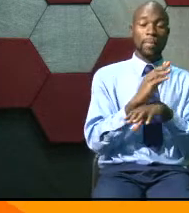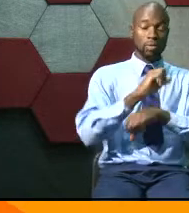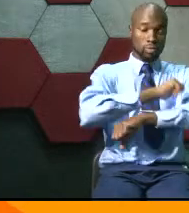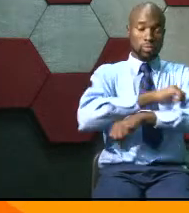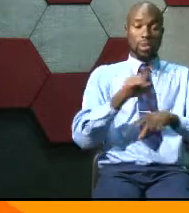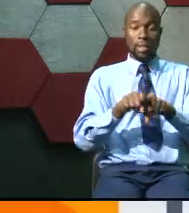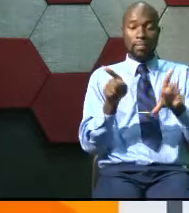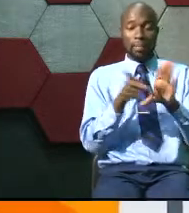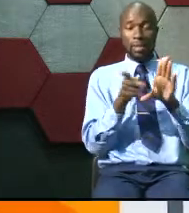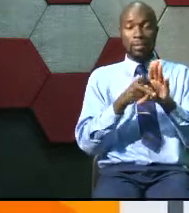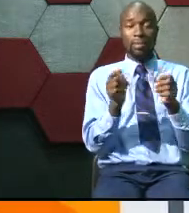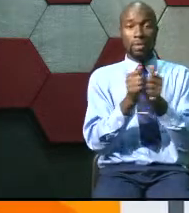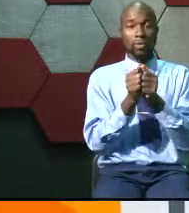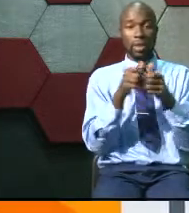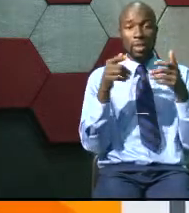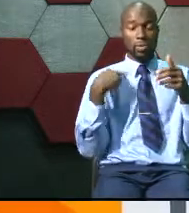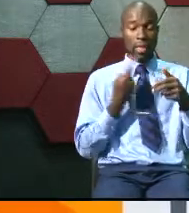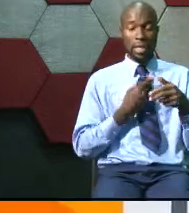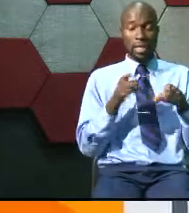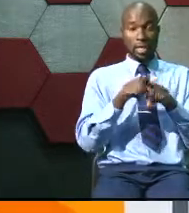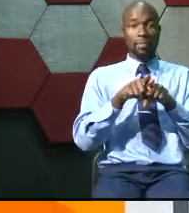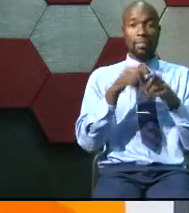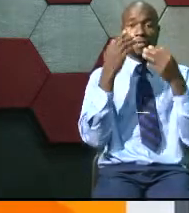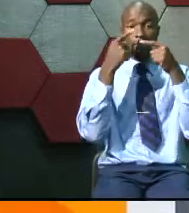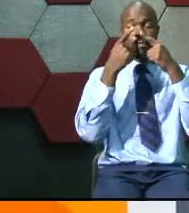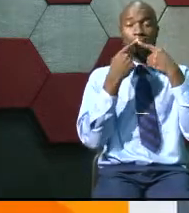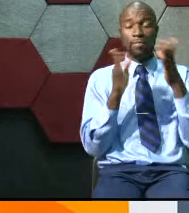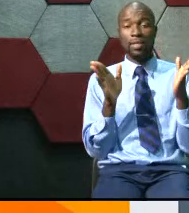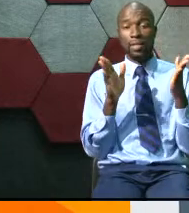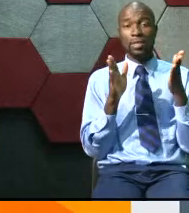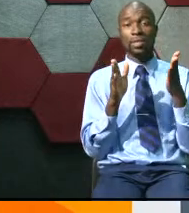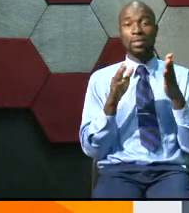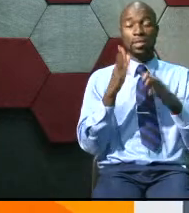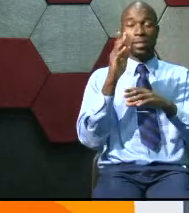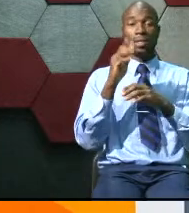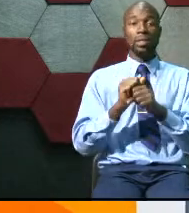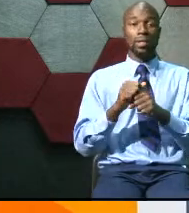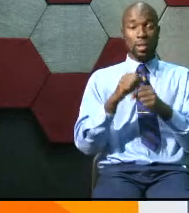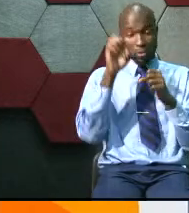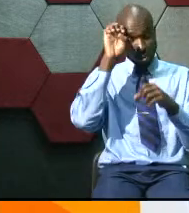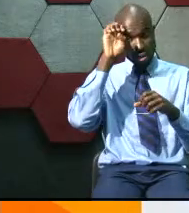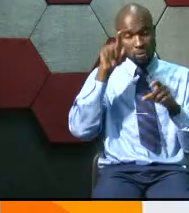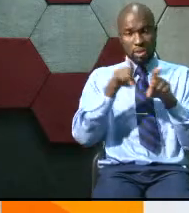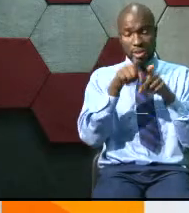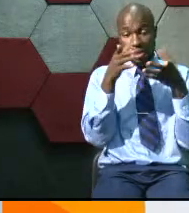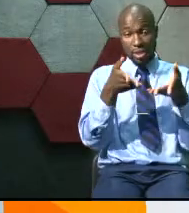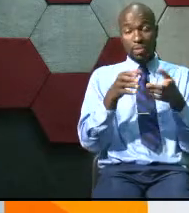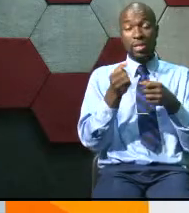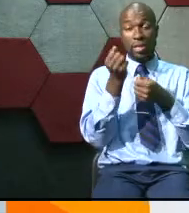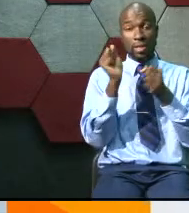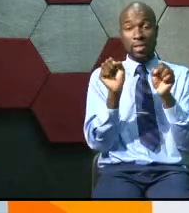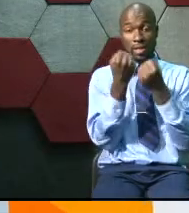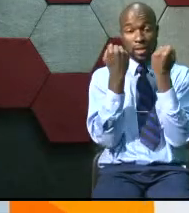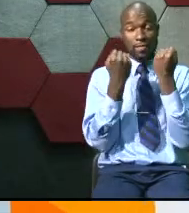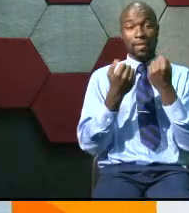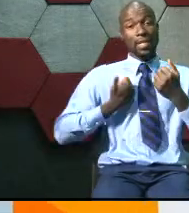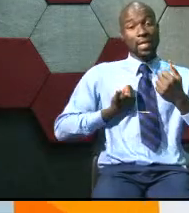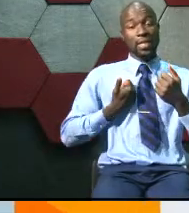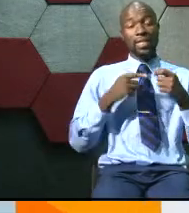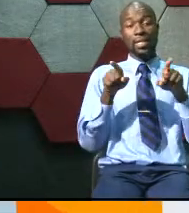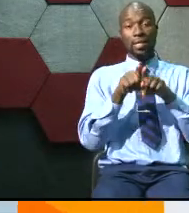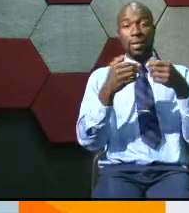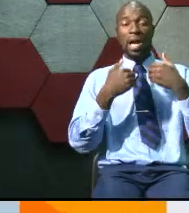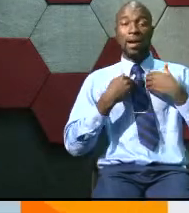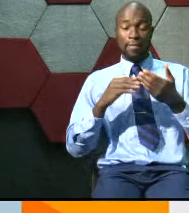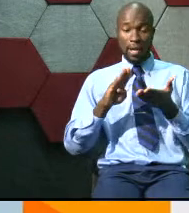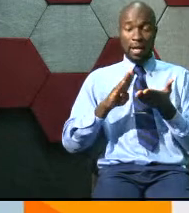with us and finish their education. So with her Girls I Save Up, she is saving girls, and I hope she gets to have her application sent to